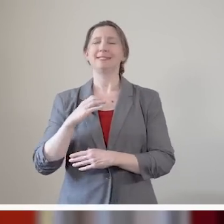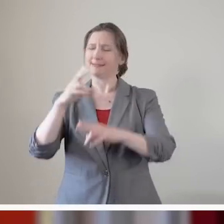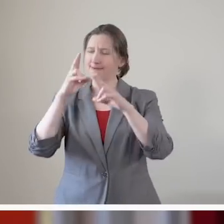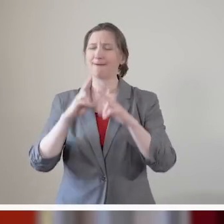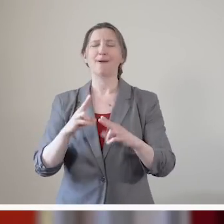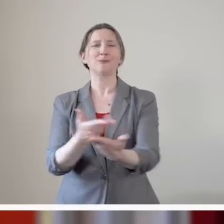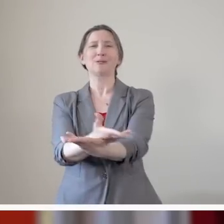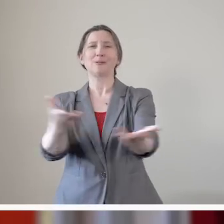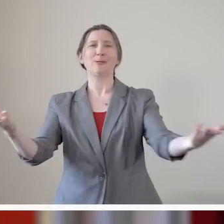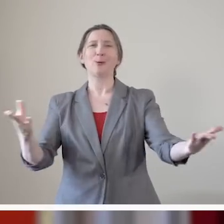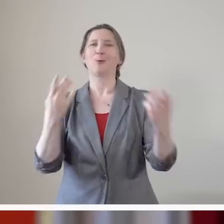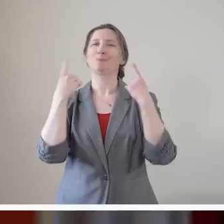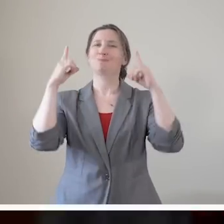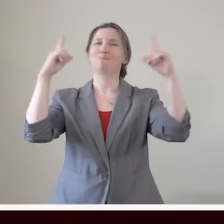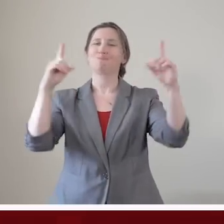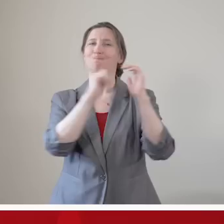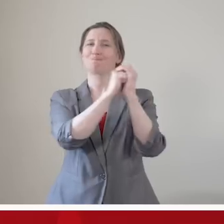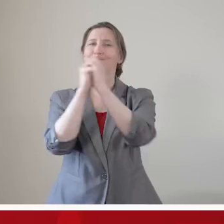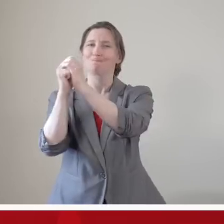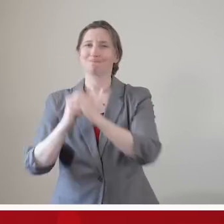to recognize their achievements.